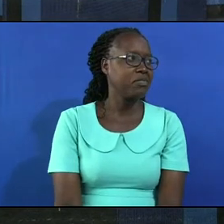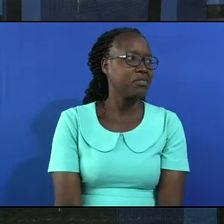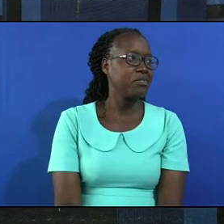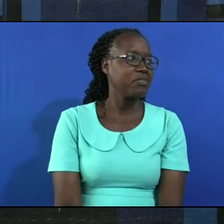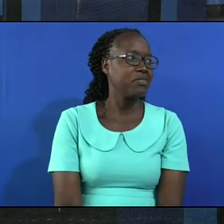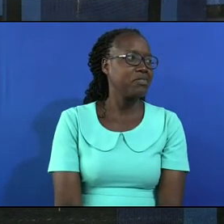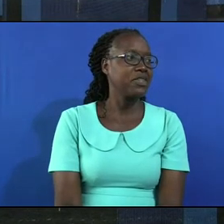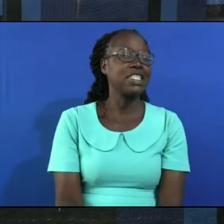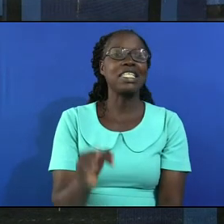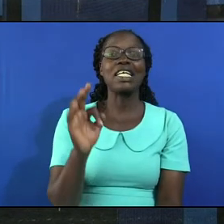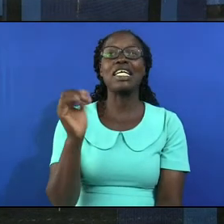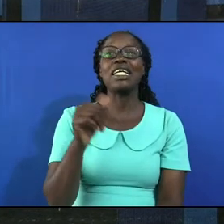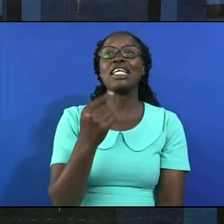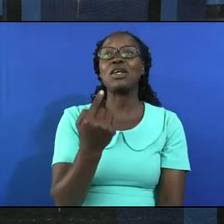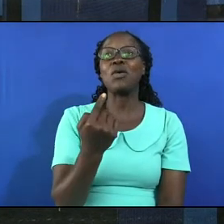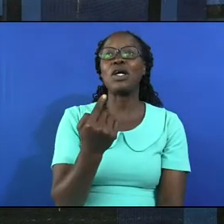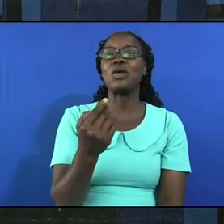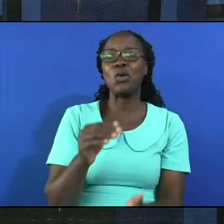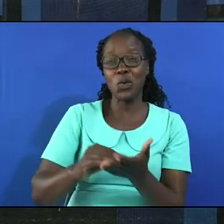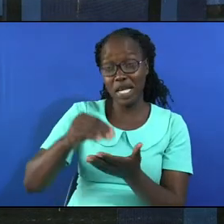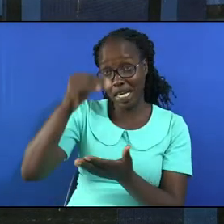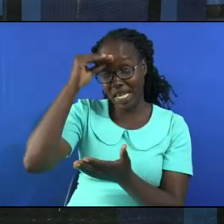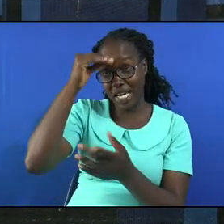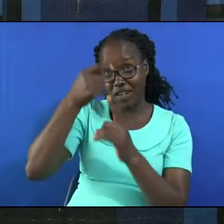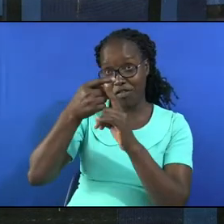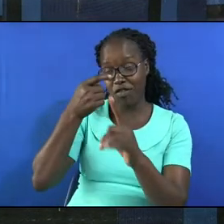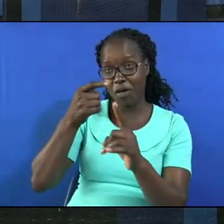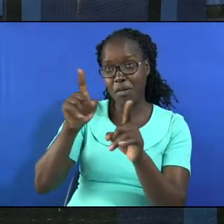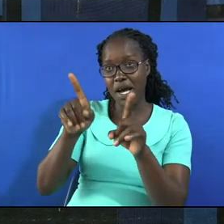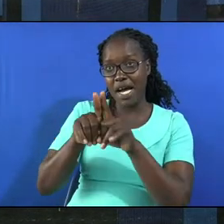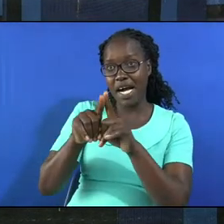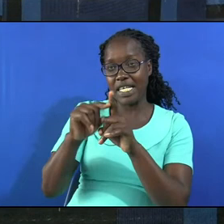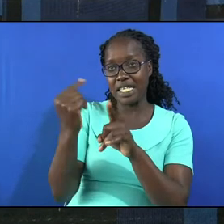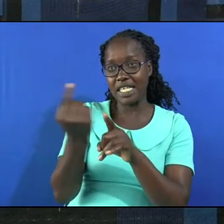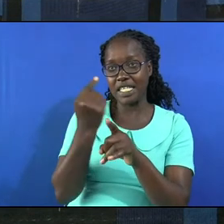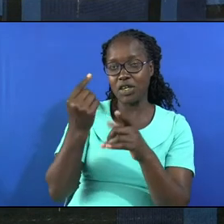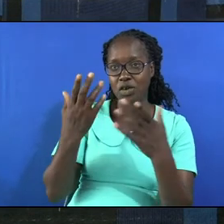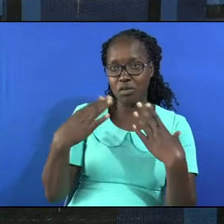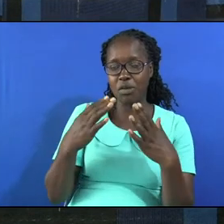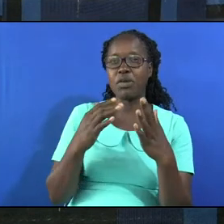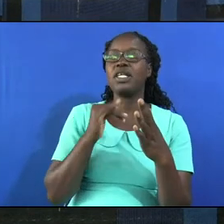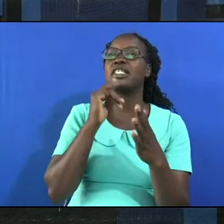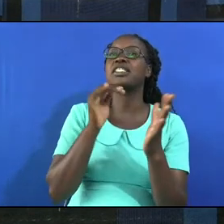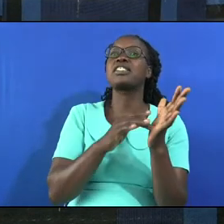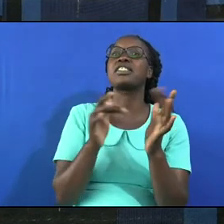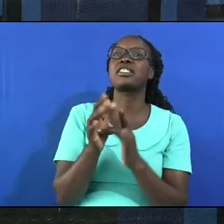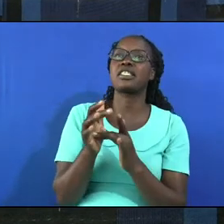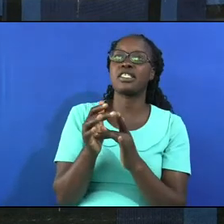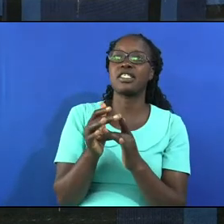And if there is anyone we can learn from as single people, it's Jesus.